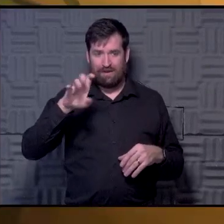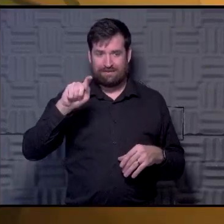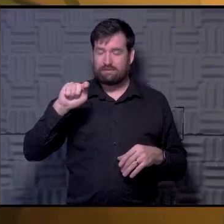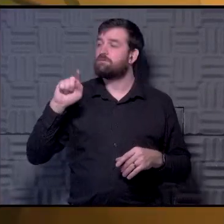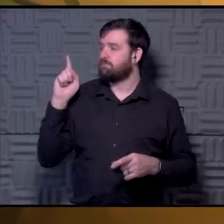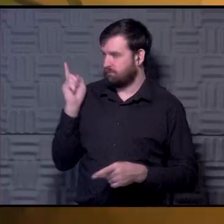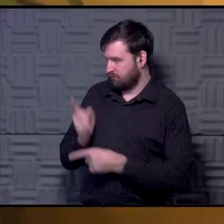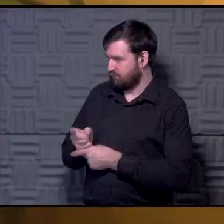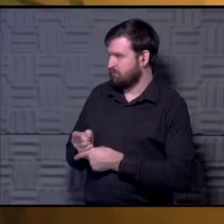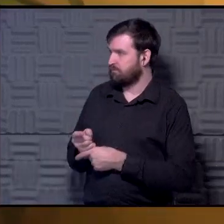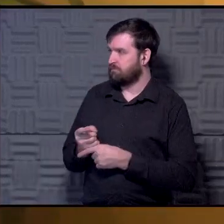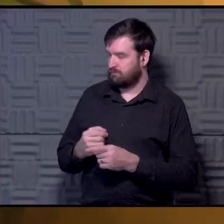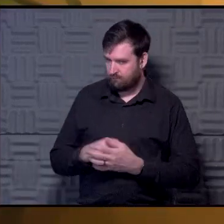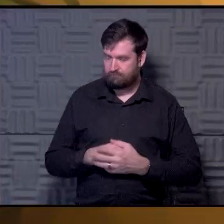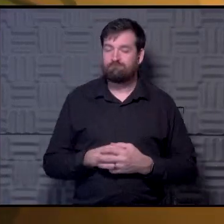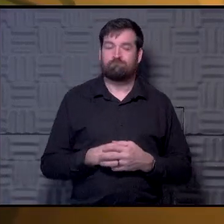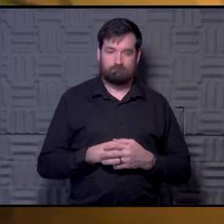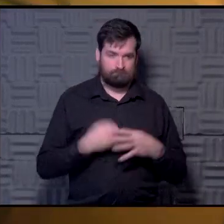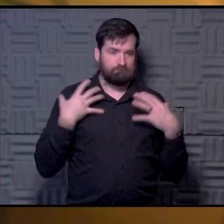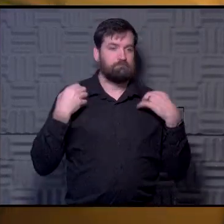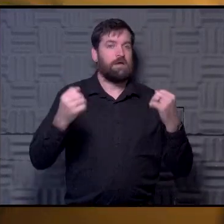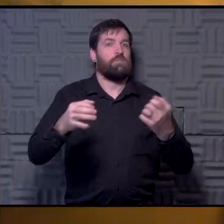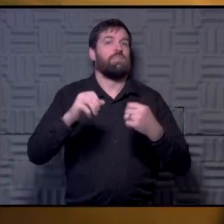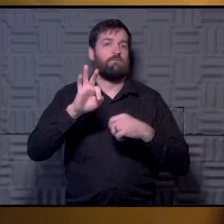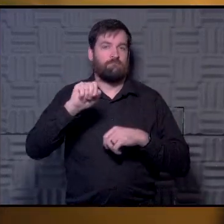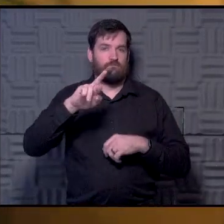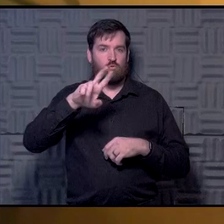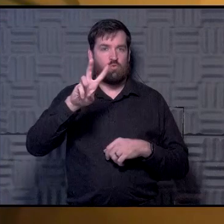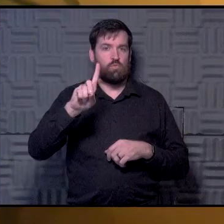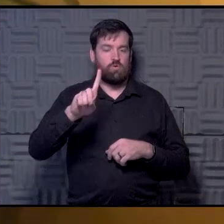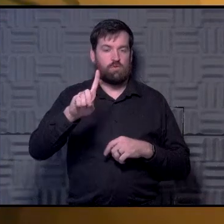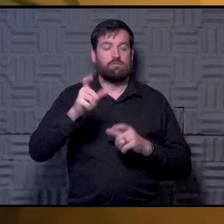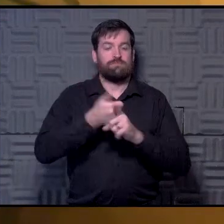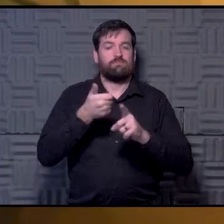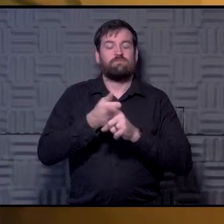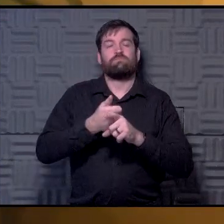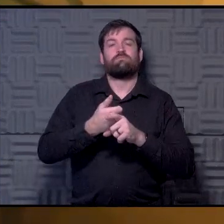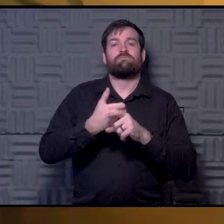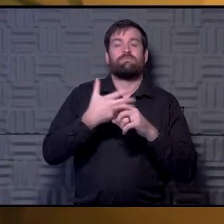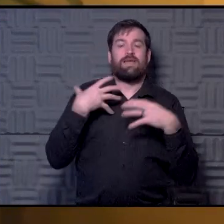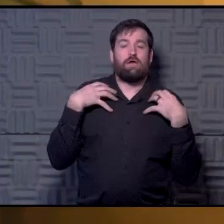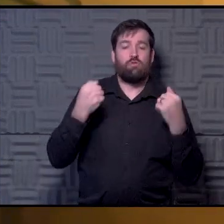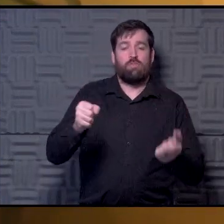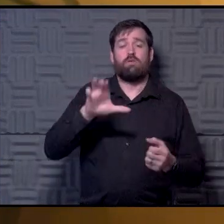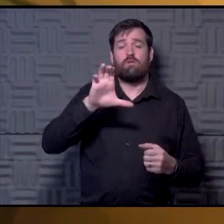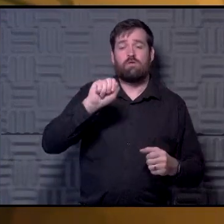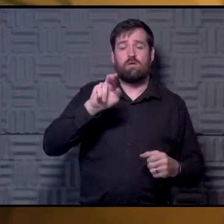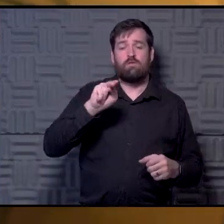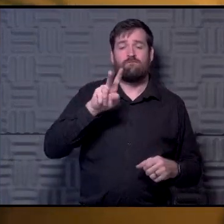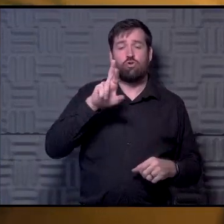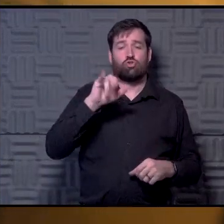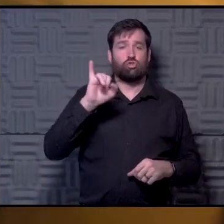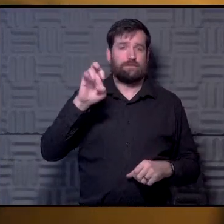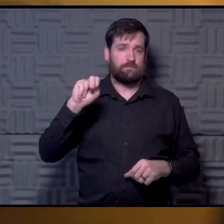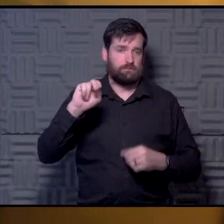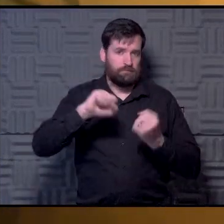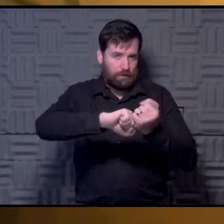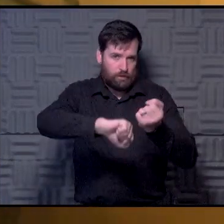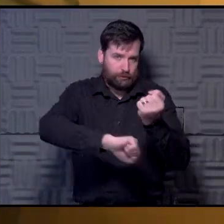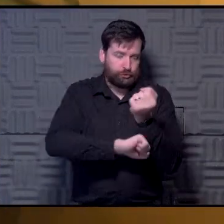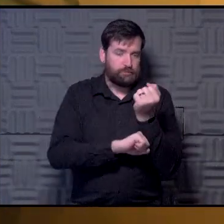So Health Forward Foundation is a health conversion foundation, and